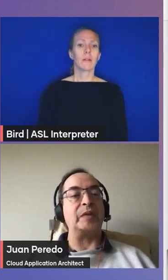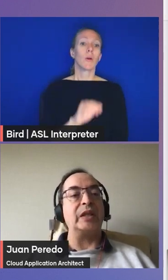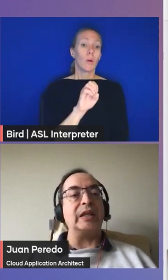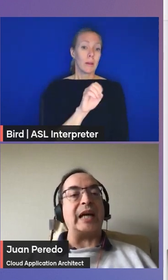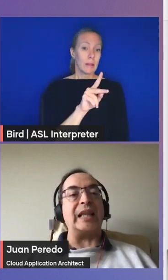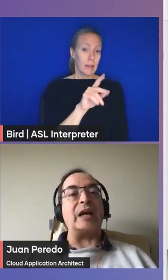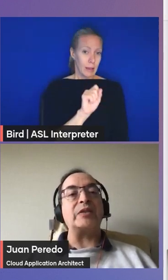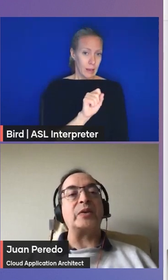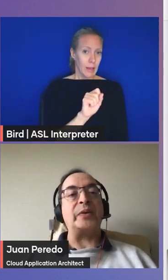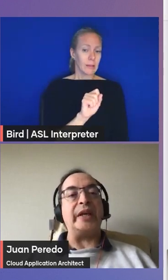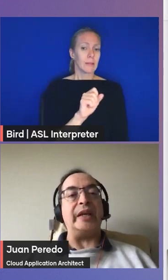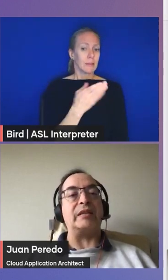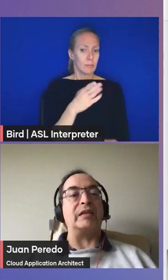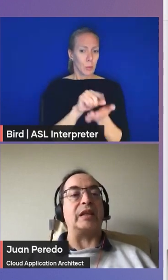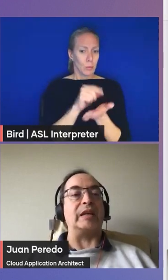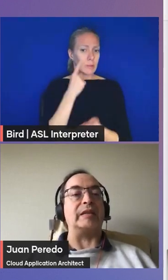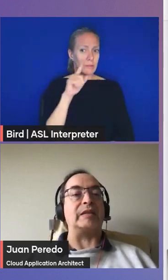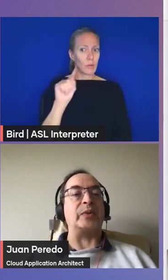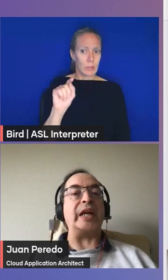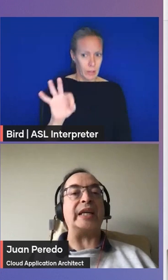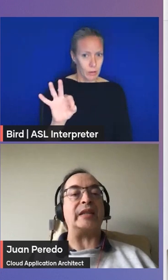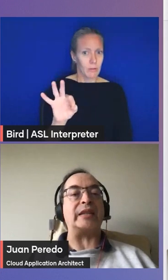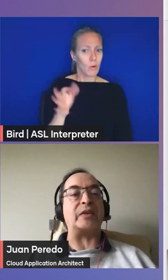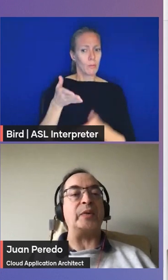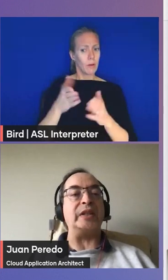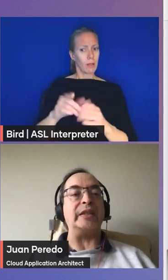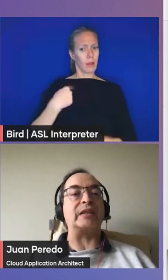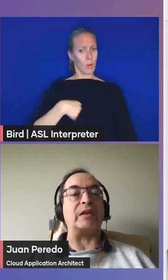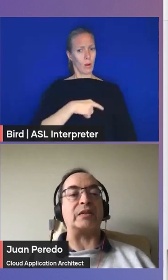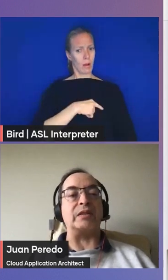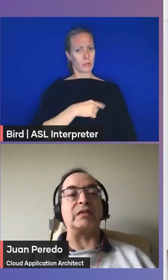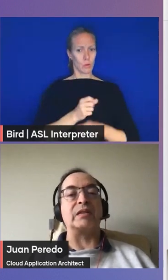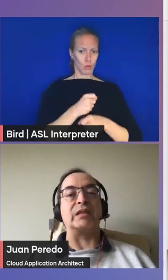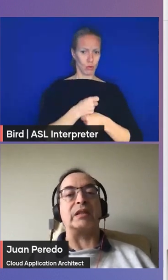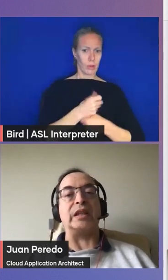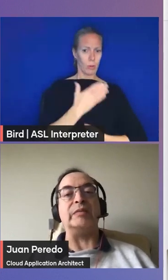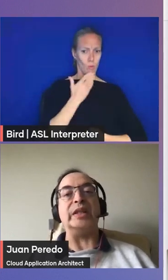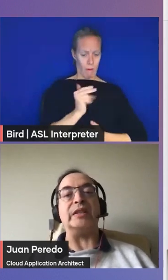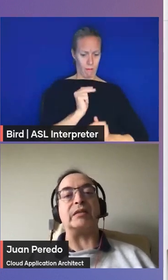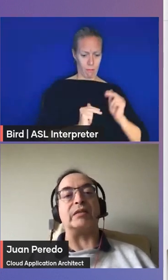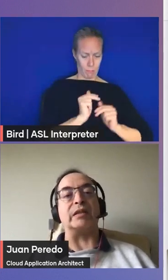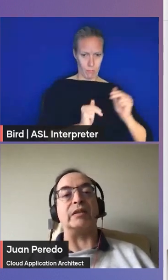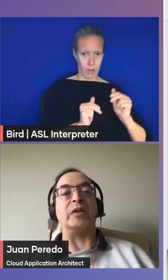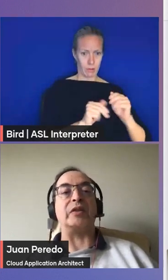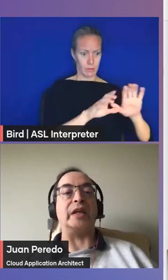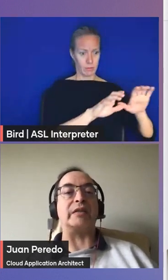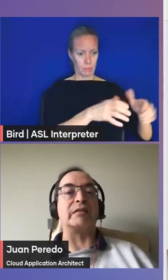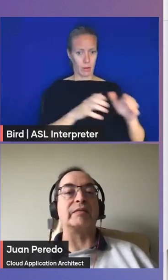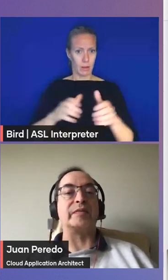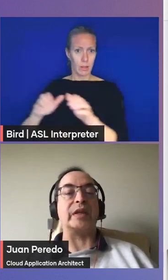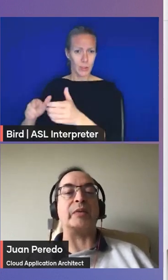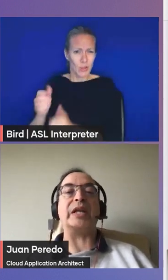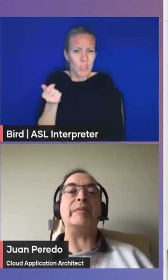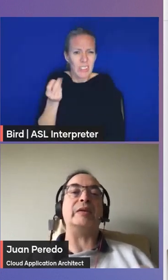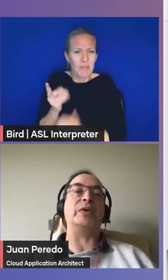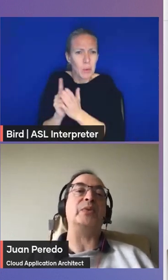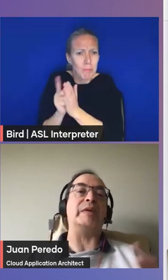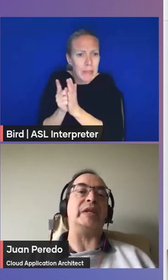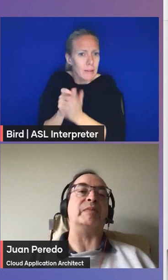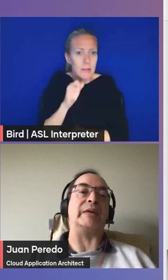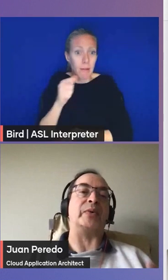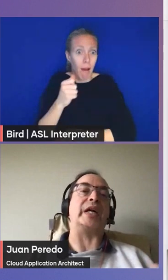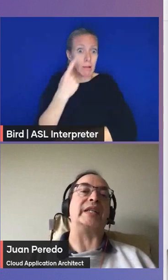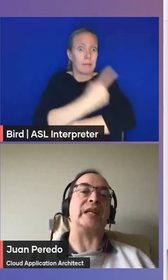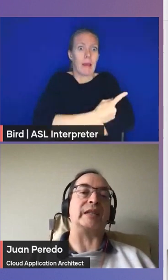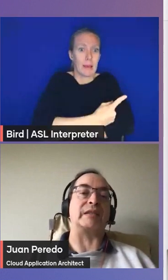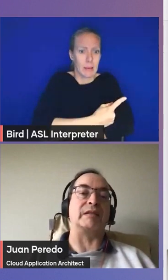Terraform allows to create well-architected Kubernetes clusters in minutes, not days. And what do I mean